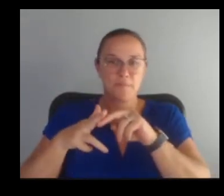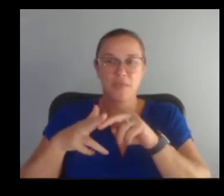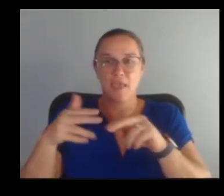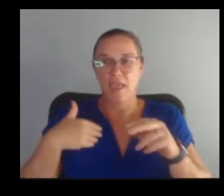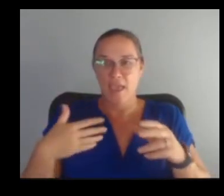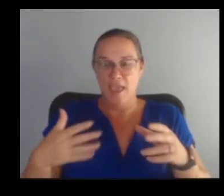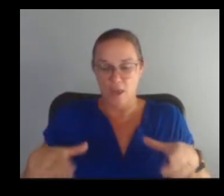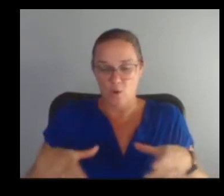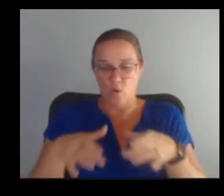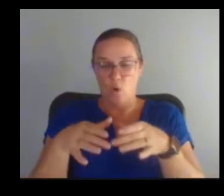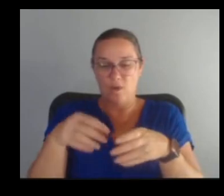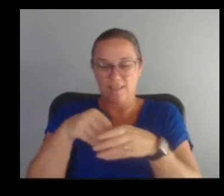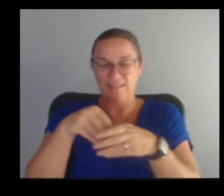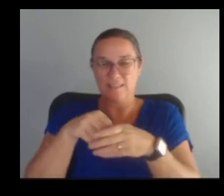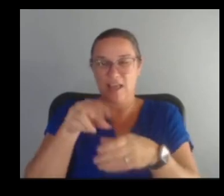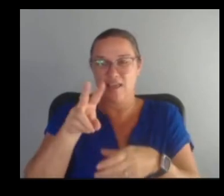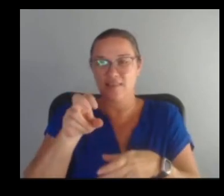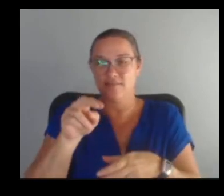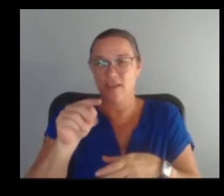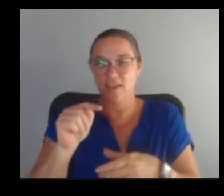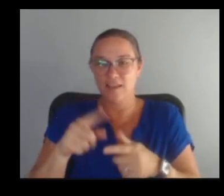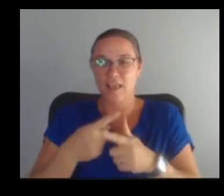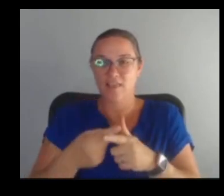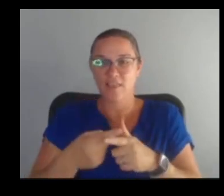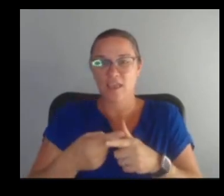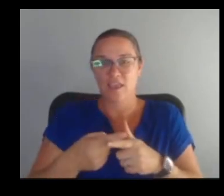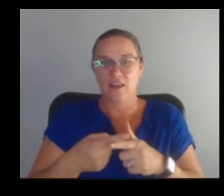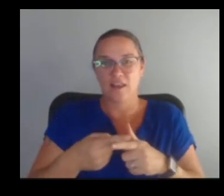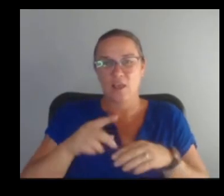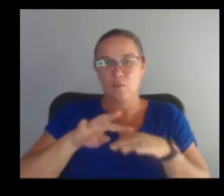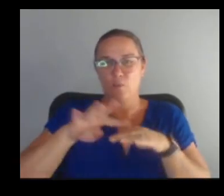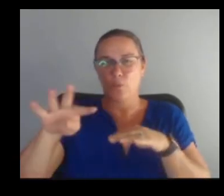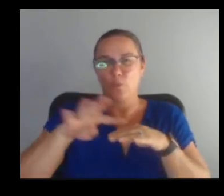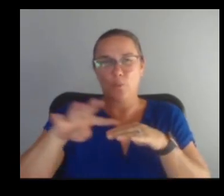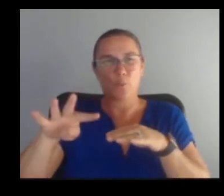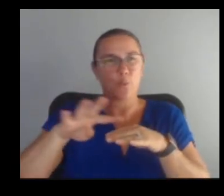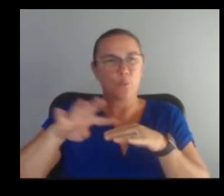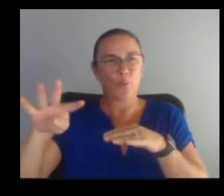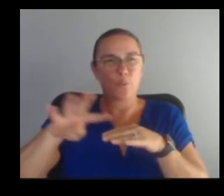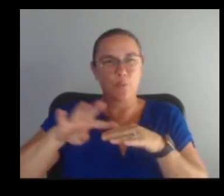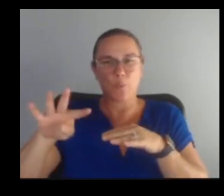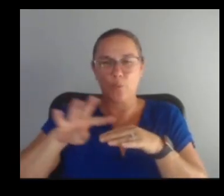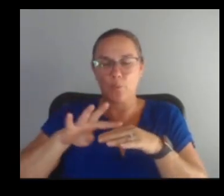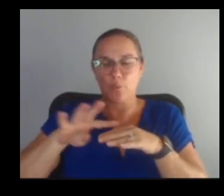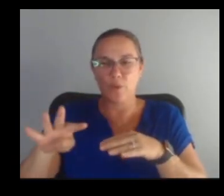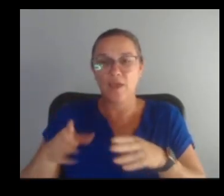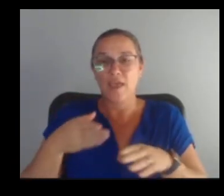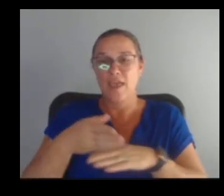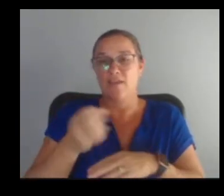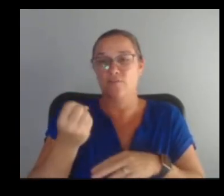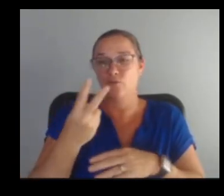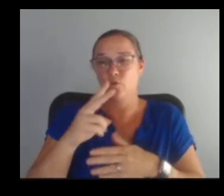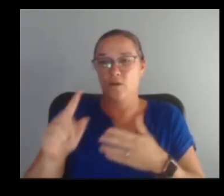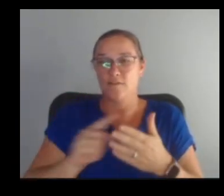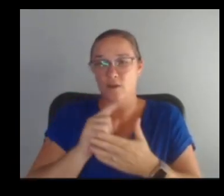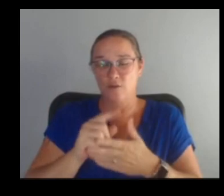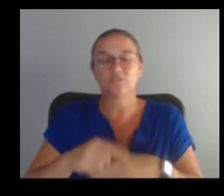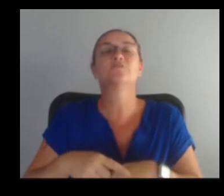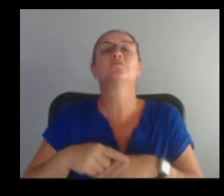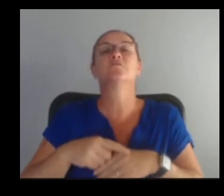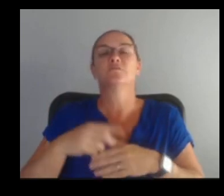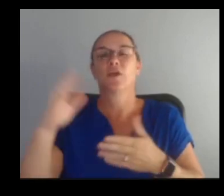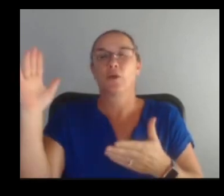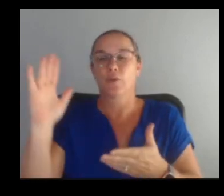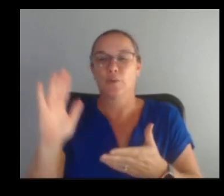within the vent, and then directed the lava to shoot outwards laterally. And after 12 hours, receded once again.